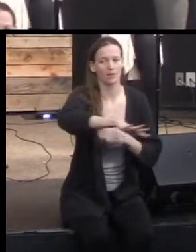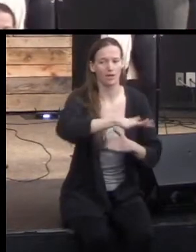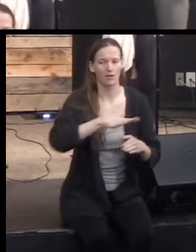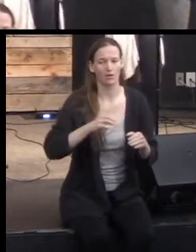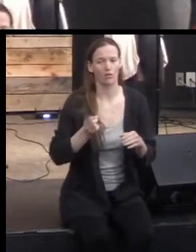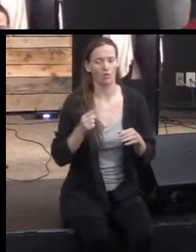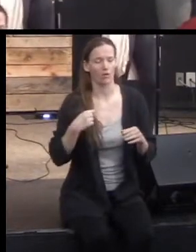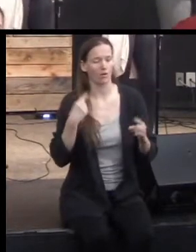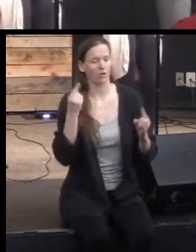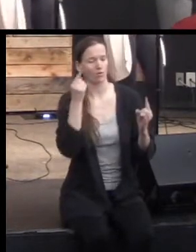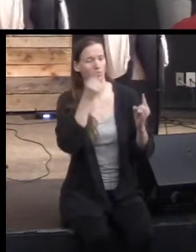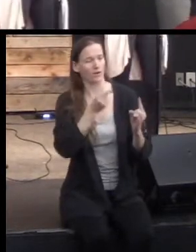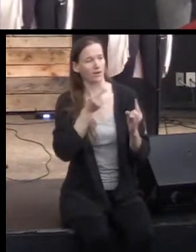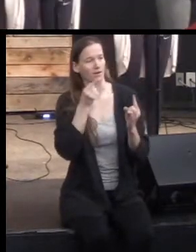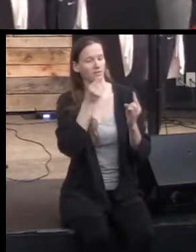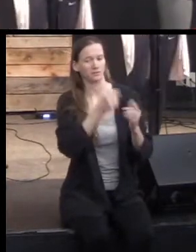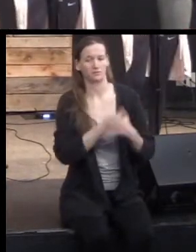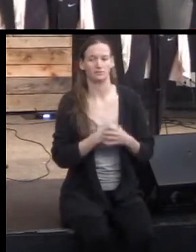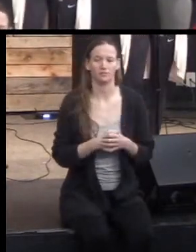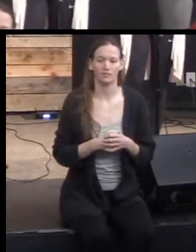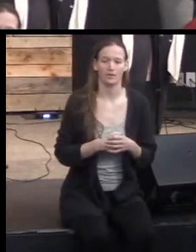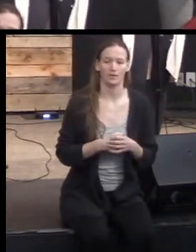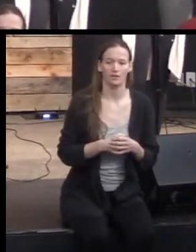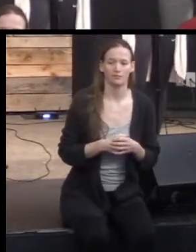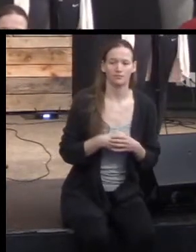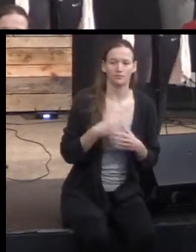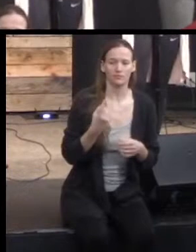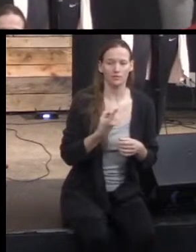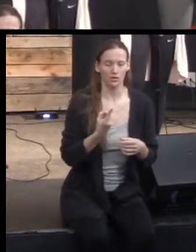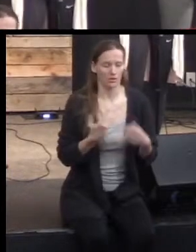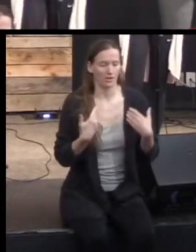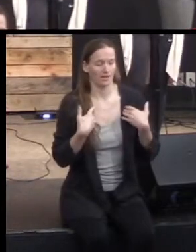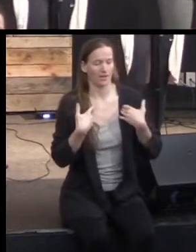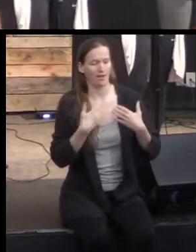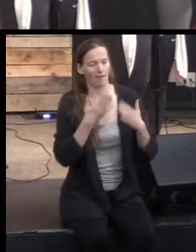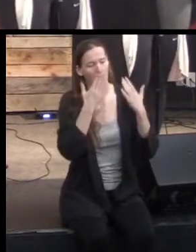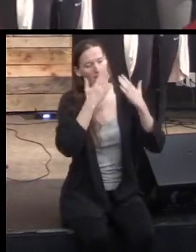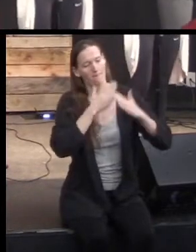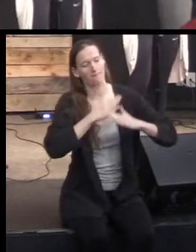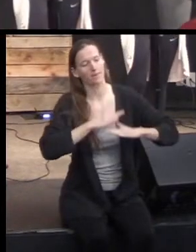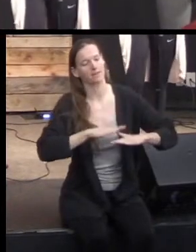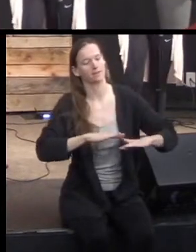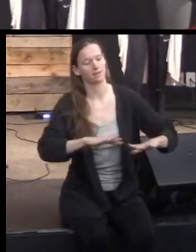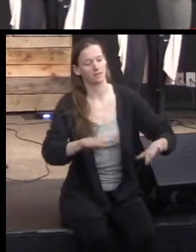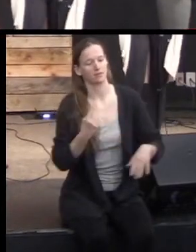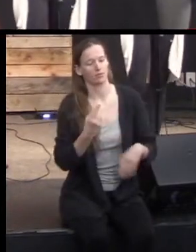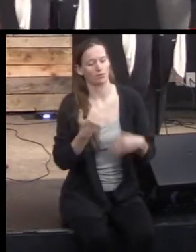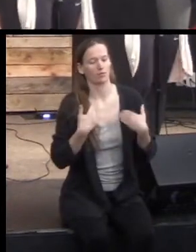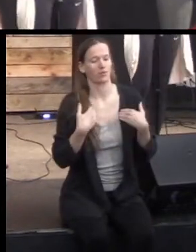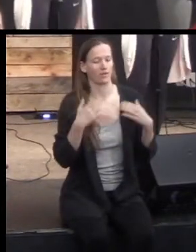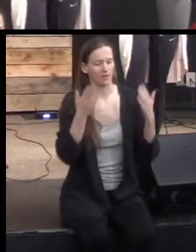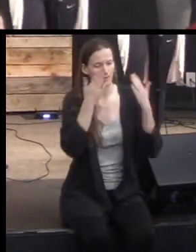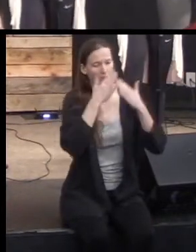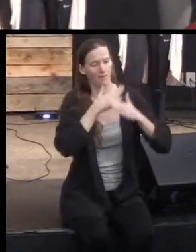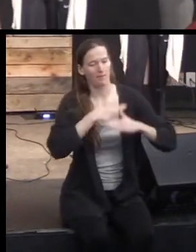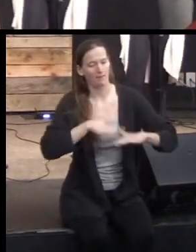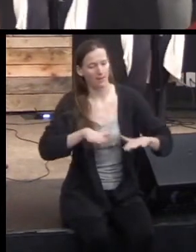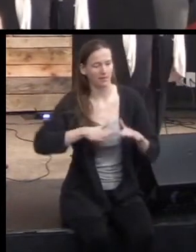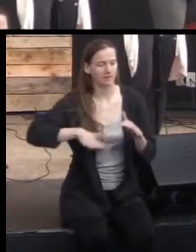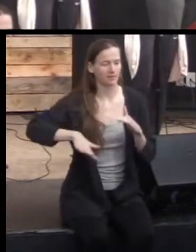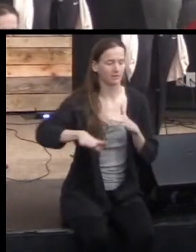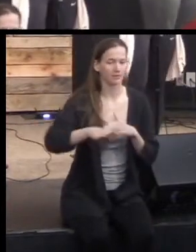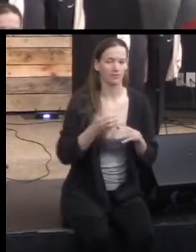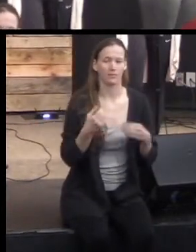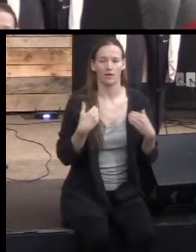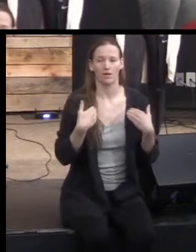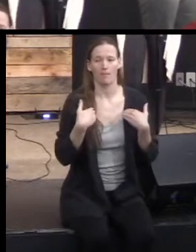I'm bound. Oh, yeah. Nothing but peace in that land. Nothing but peace in that